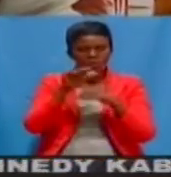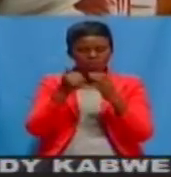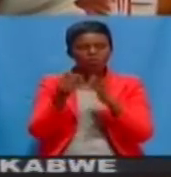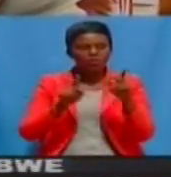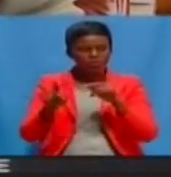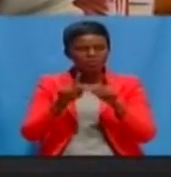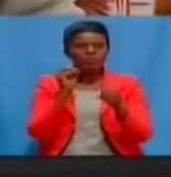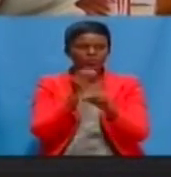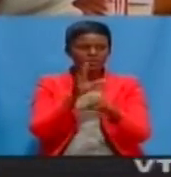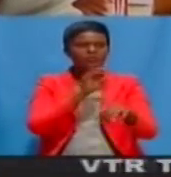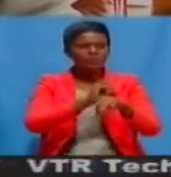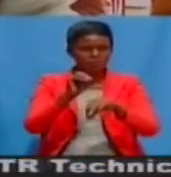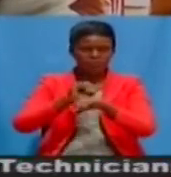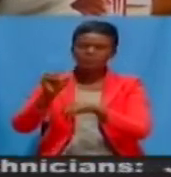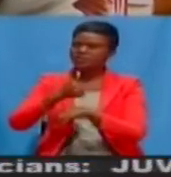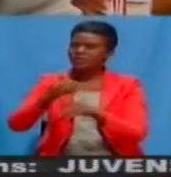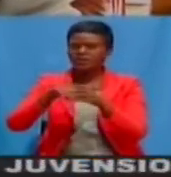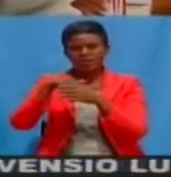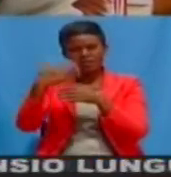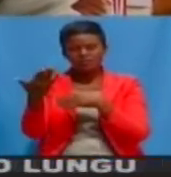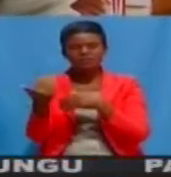explore the opportunities elsewhere.